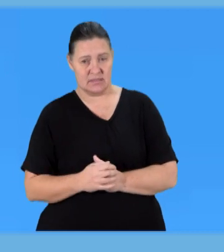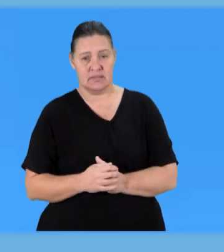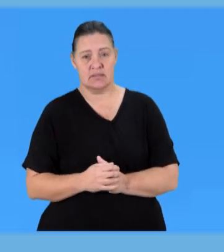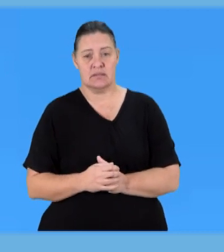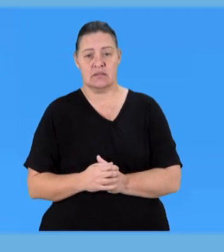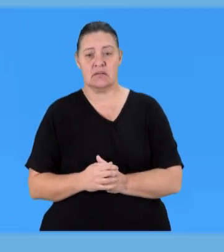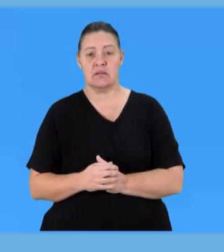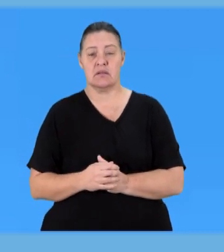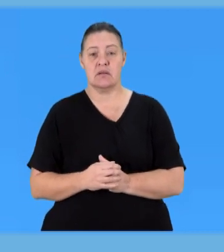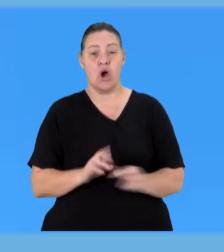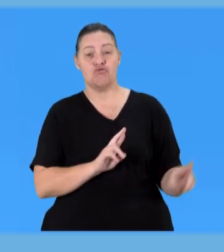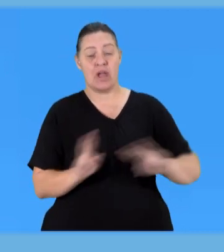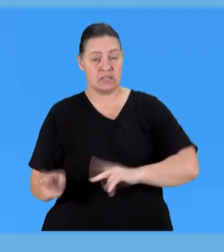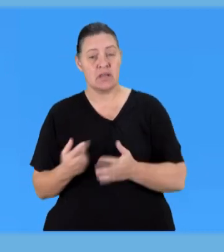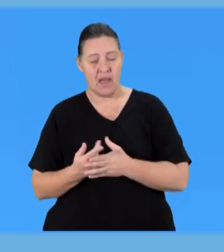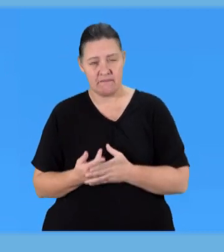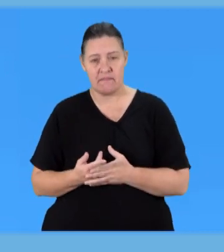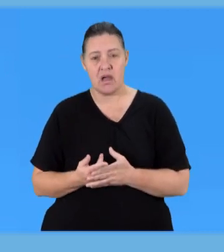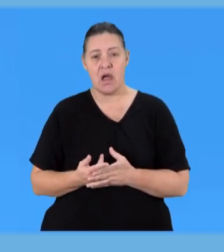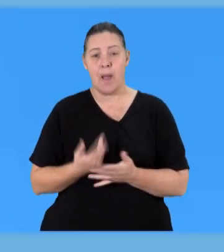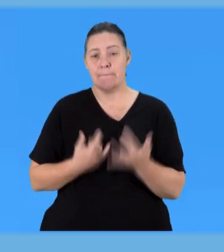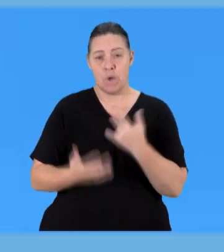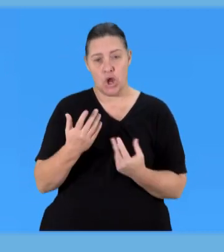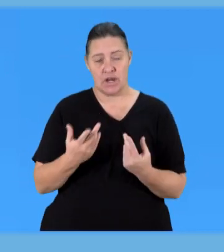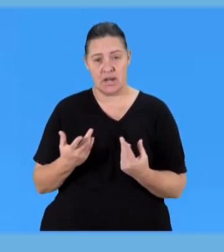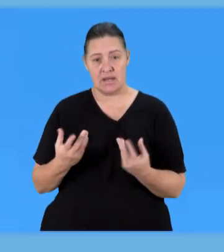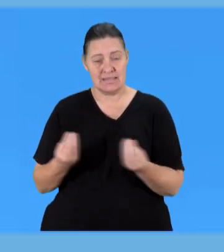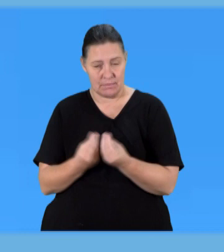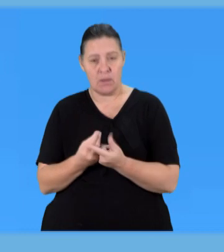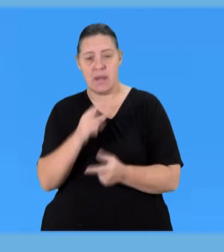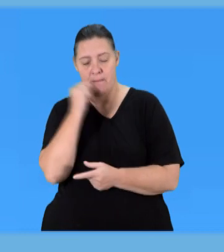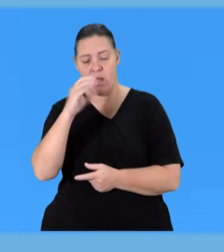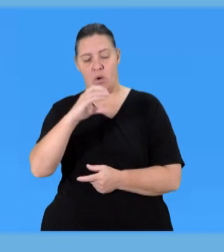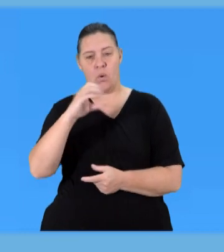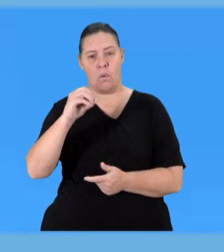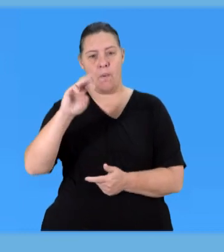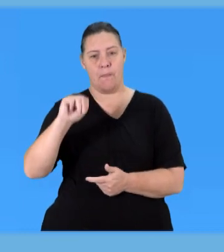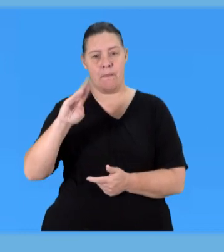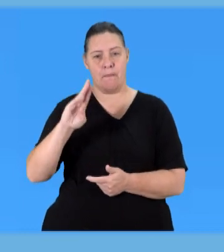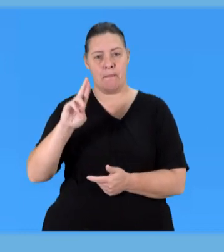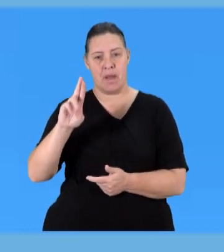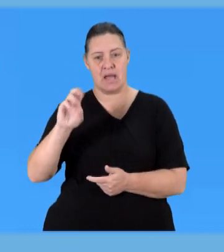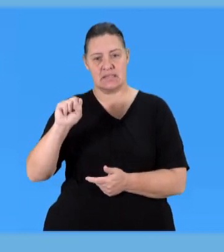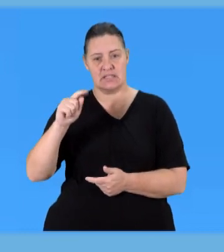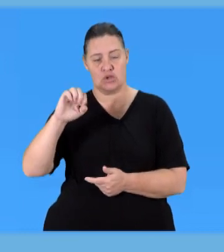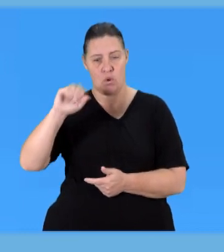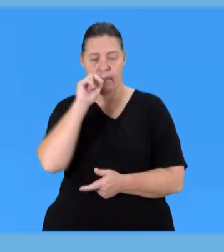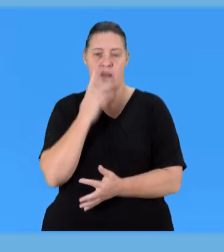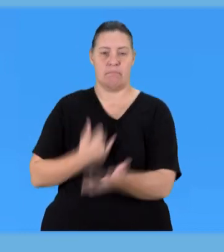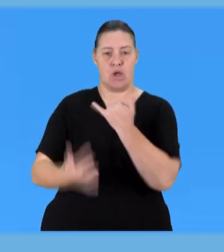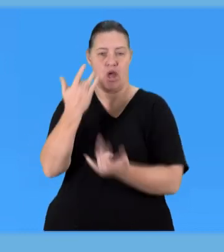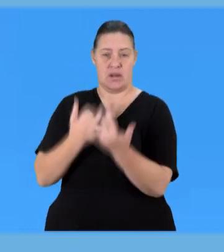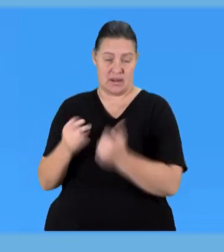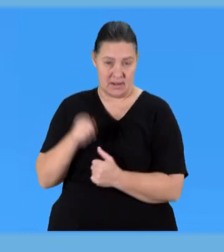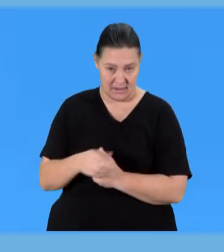then, reactions that involve the burning of substances are known as combustion reactions. Remember, when we're burning the metals in